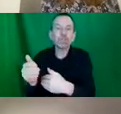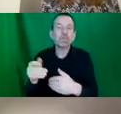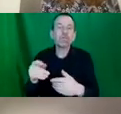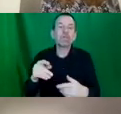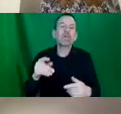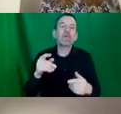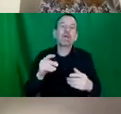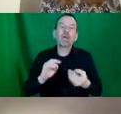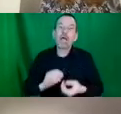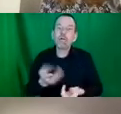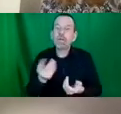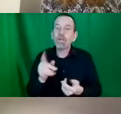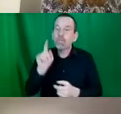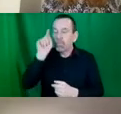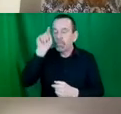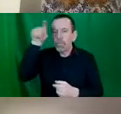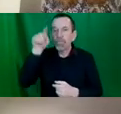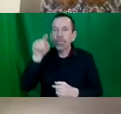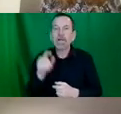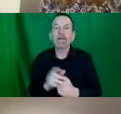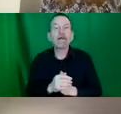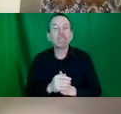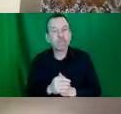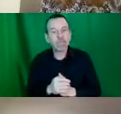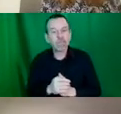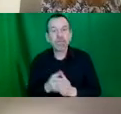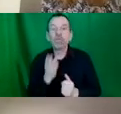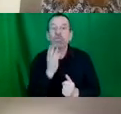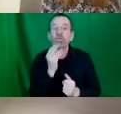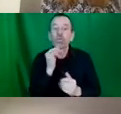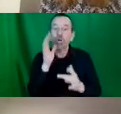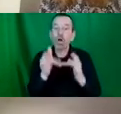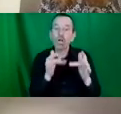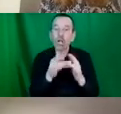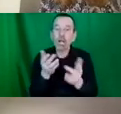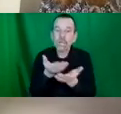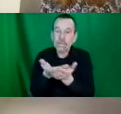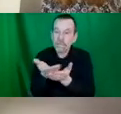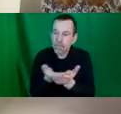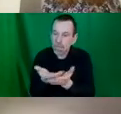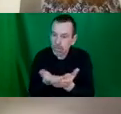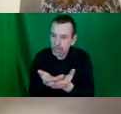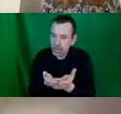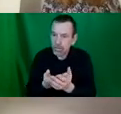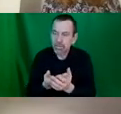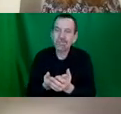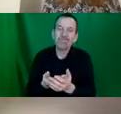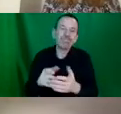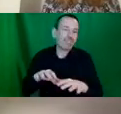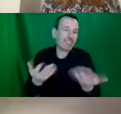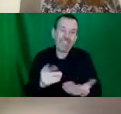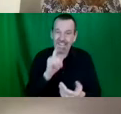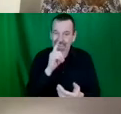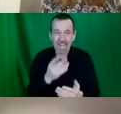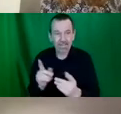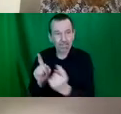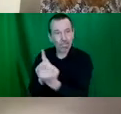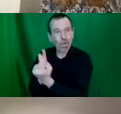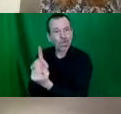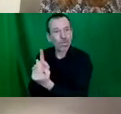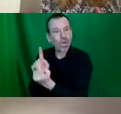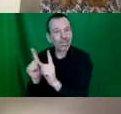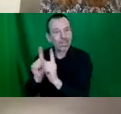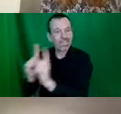proposed estimates for them. I used these online discussions in the absence of physical collections. We devoted a few hours each week